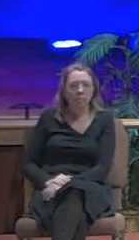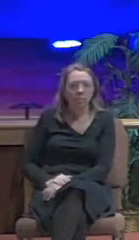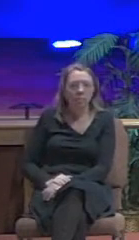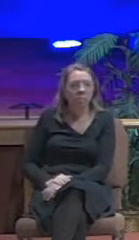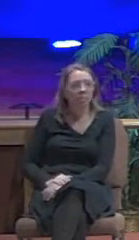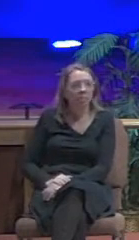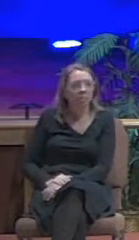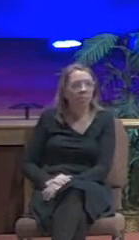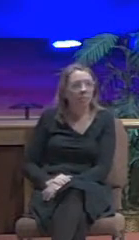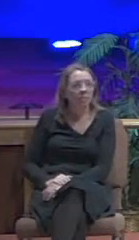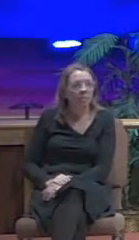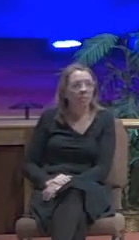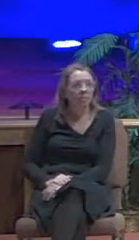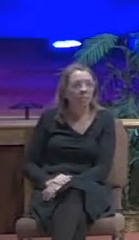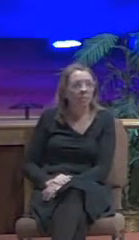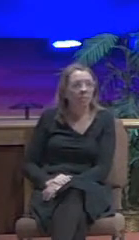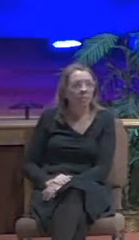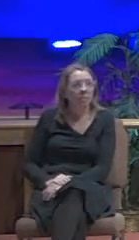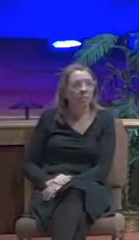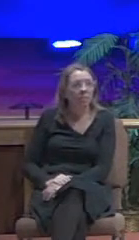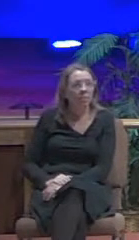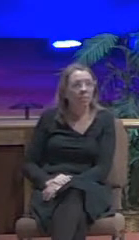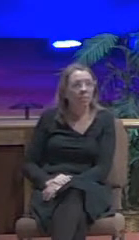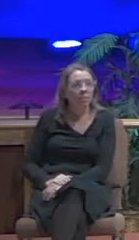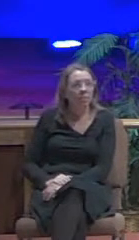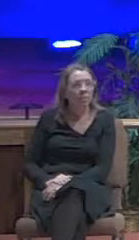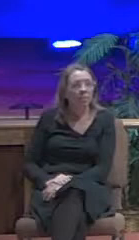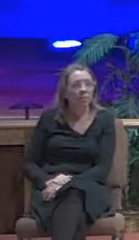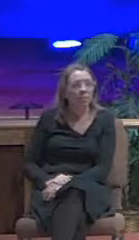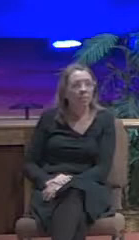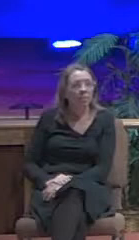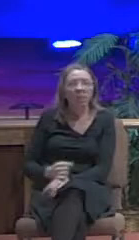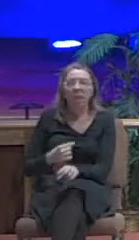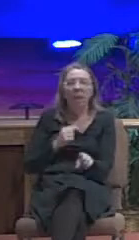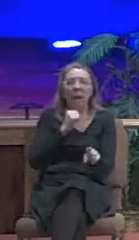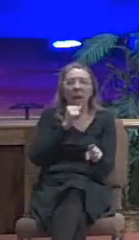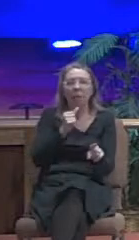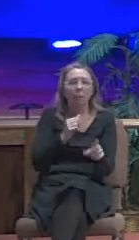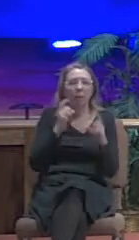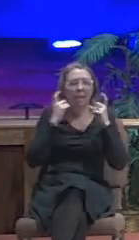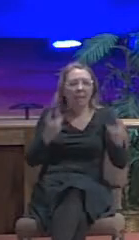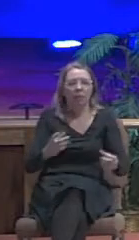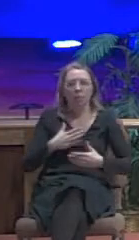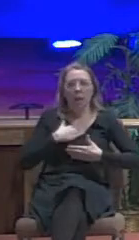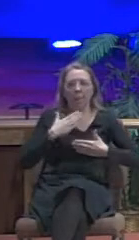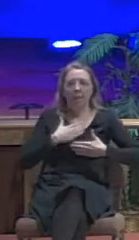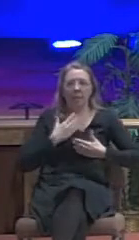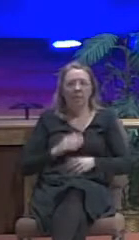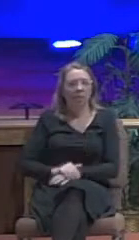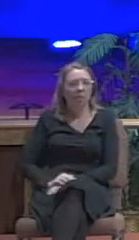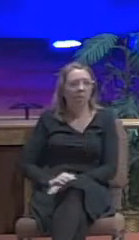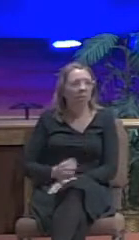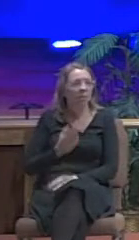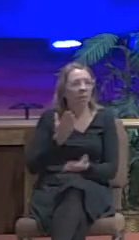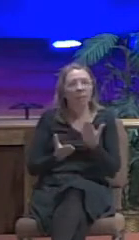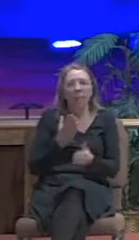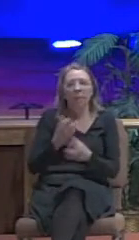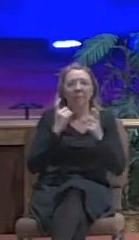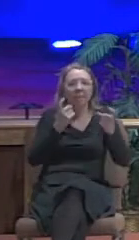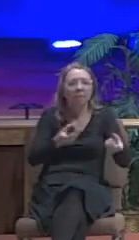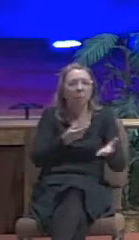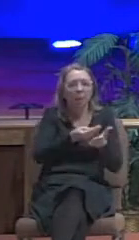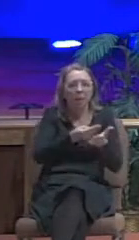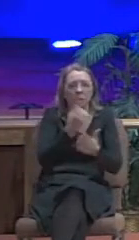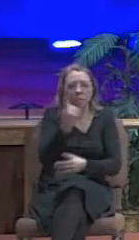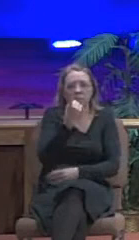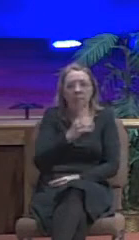never find true happiness. You may pep yourself up with your money, thinking, look what I've accomplished for myself, but guess